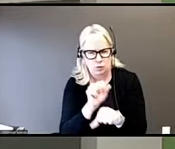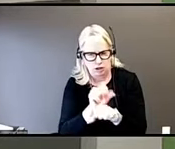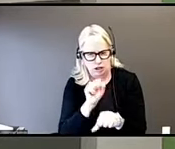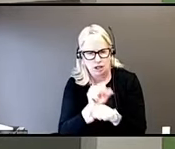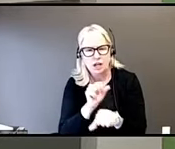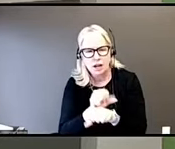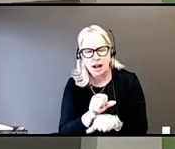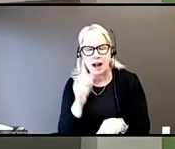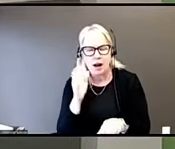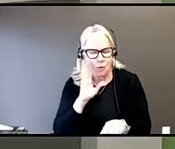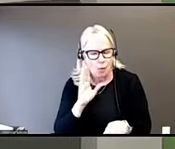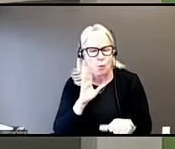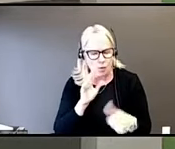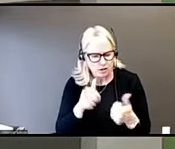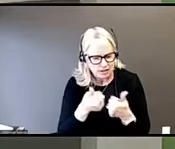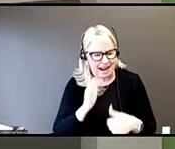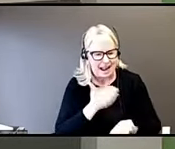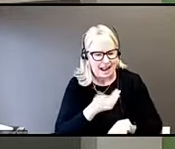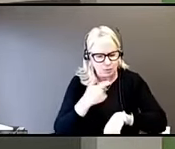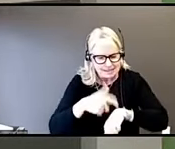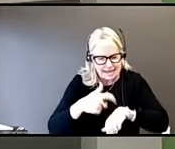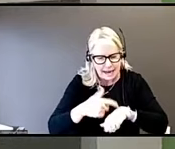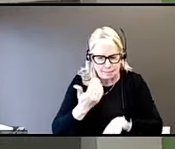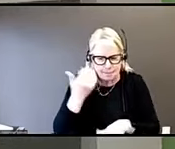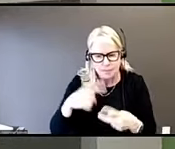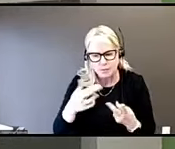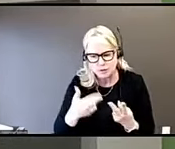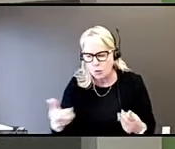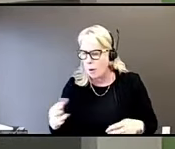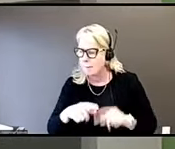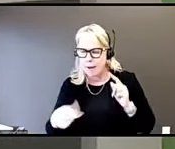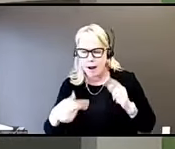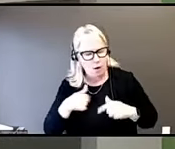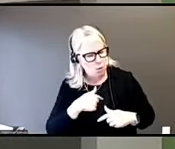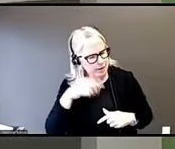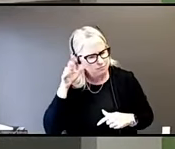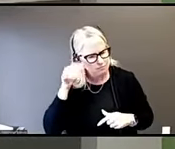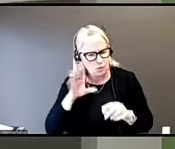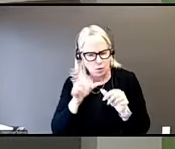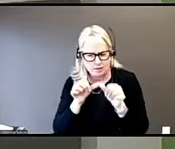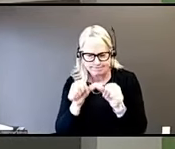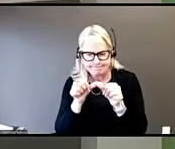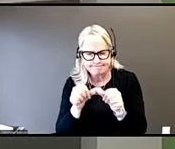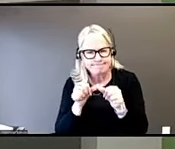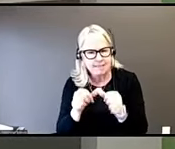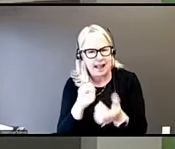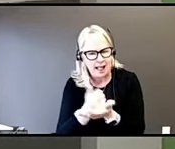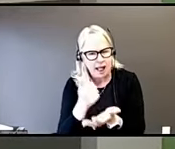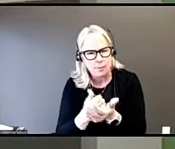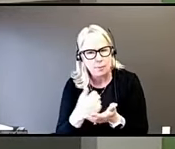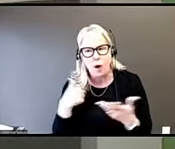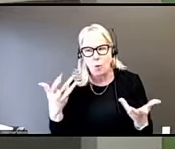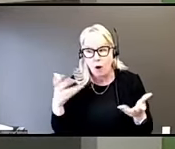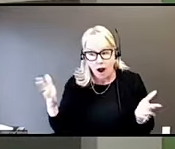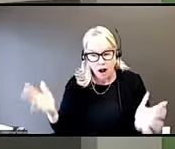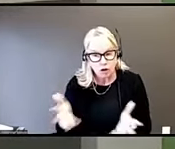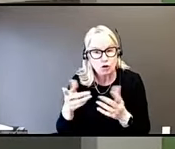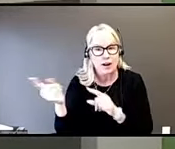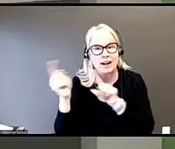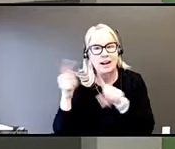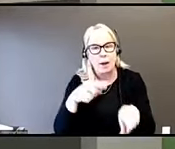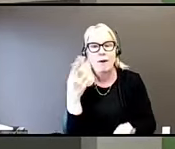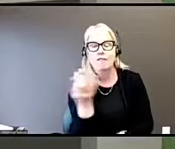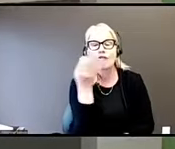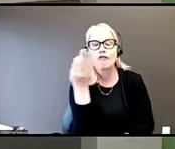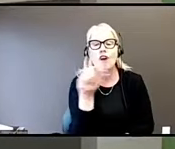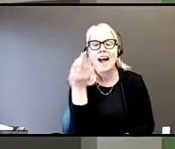resources, but it will not diminish our resolve. I want to encourage everybody to come out on Friday for the terrific lineup at the benefit concert for